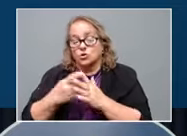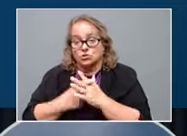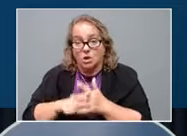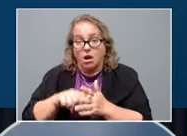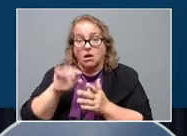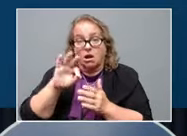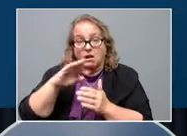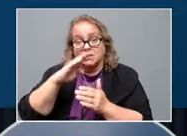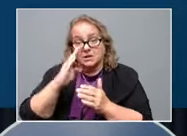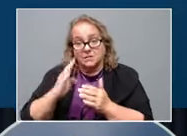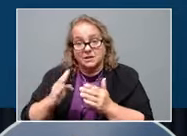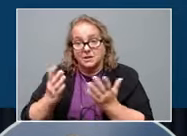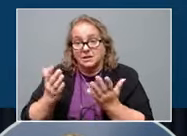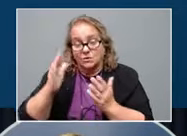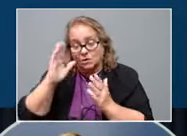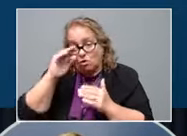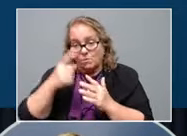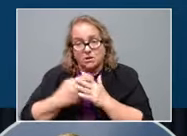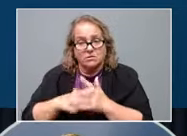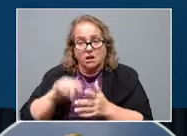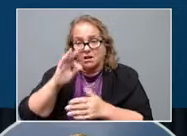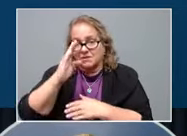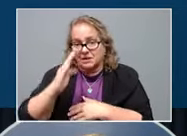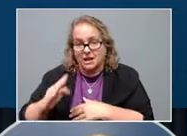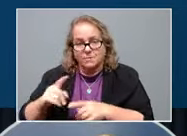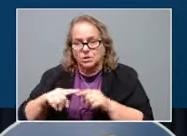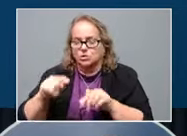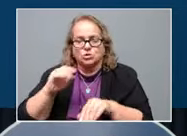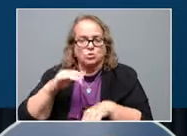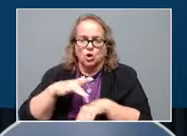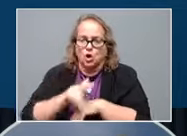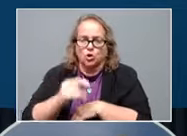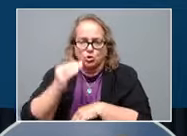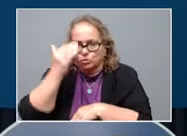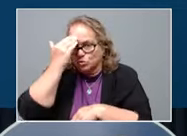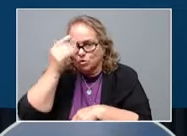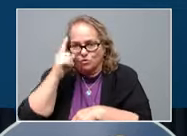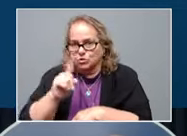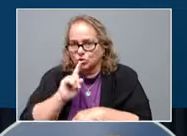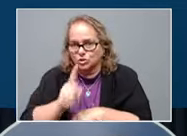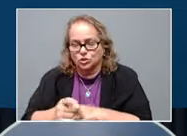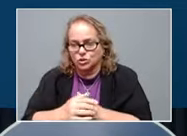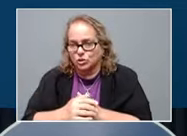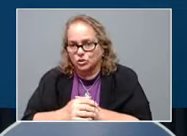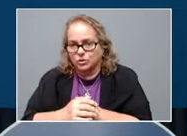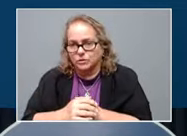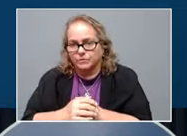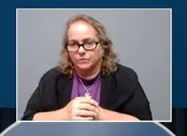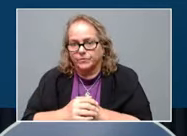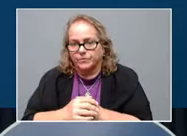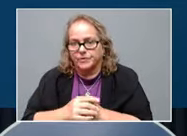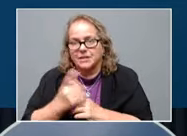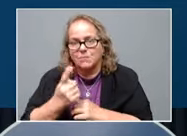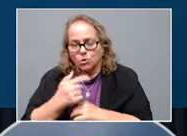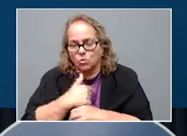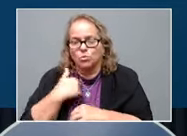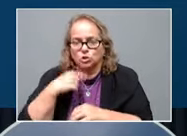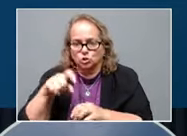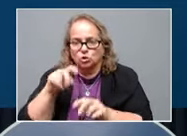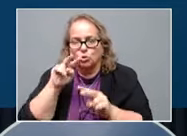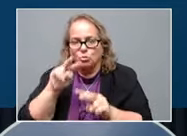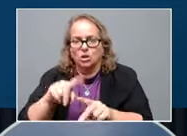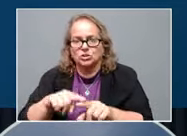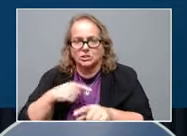we would hope it's the start of a decline, but way too early to suggest that. Again, something that we should watch as we go